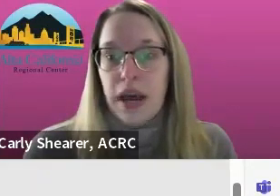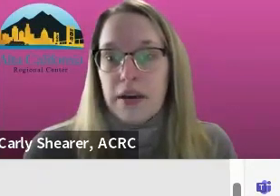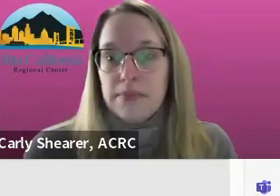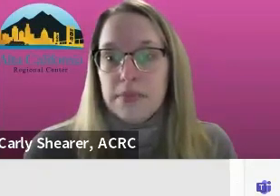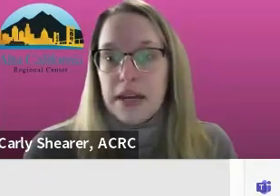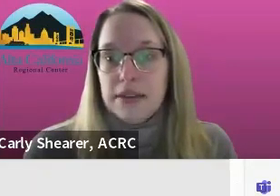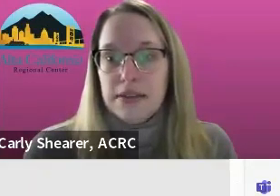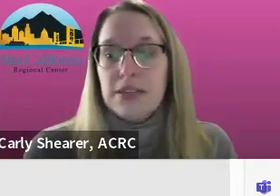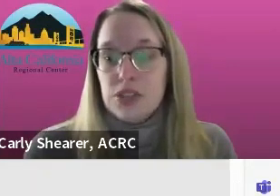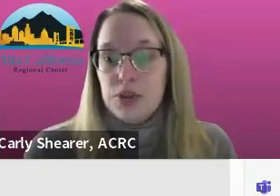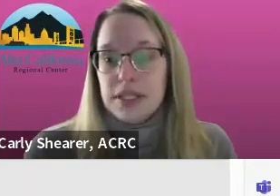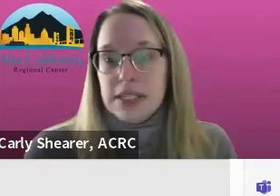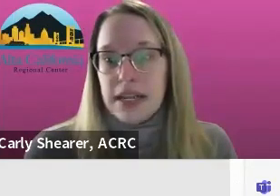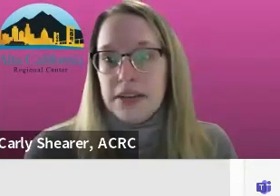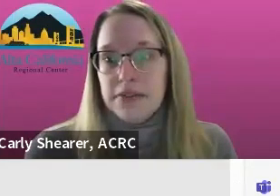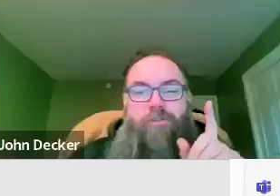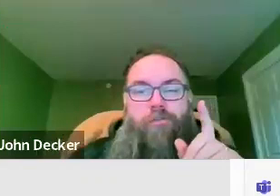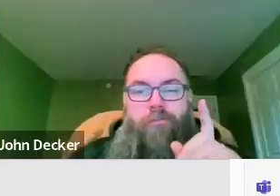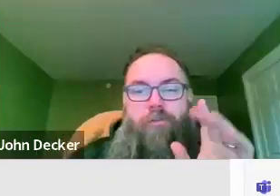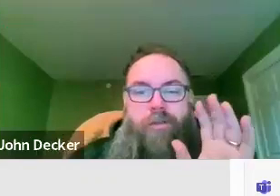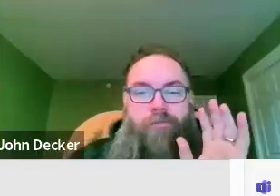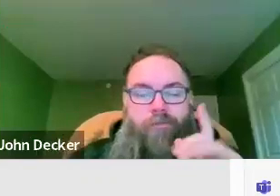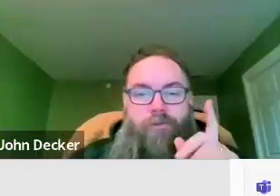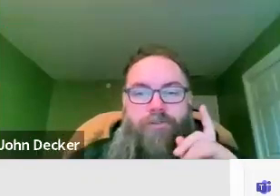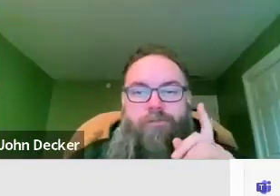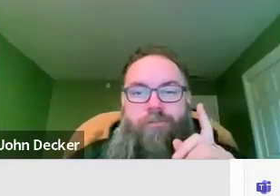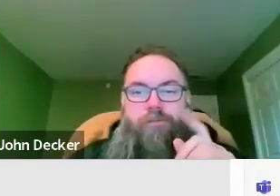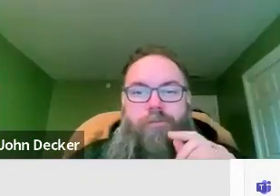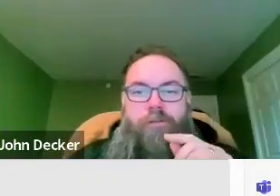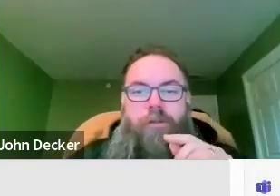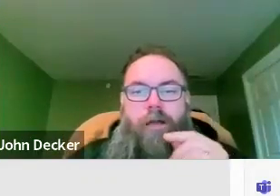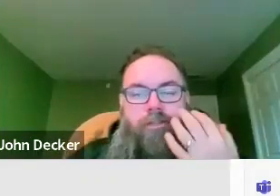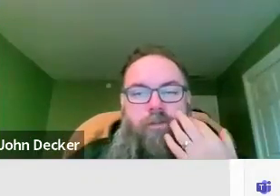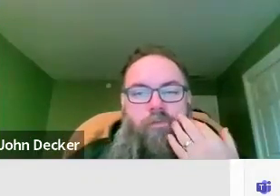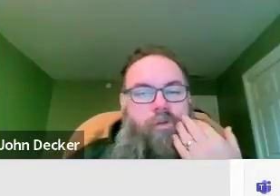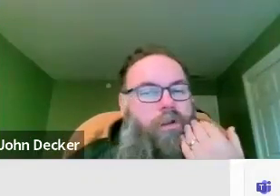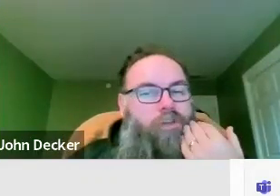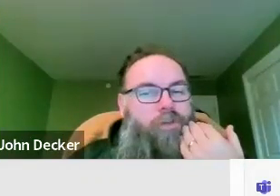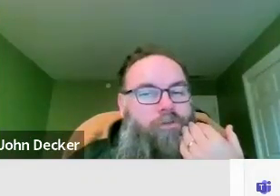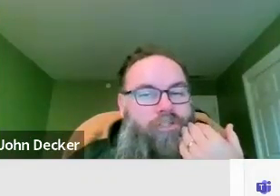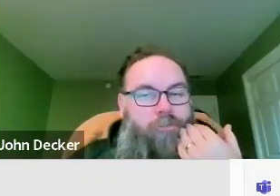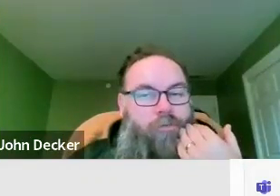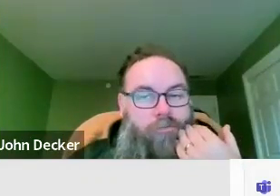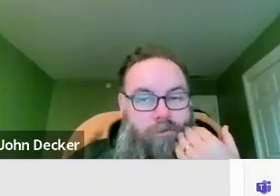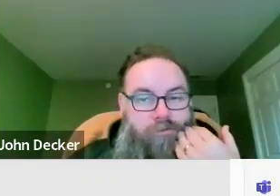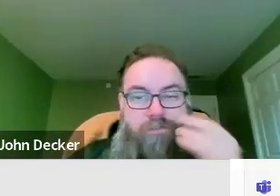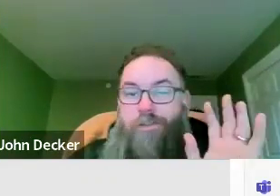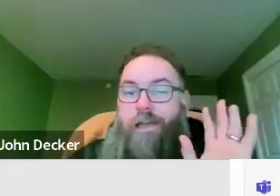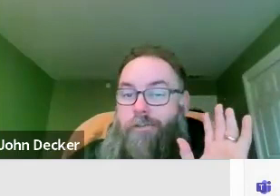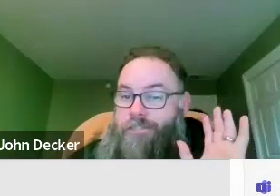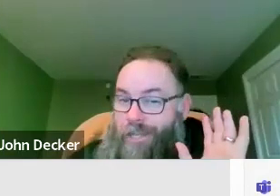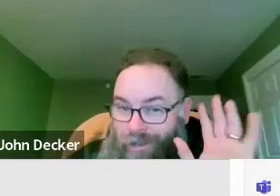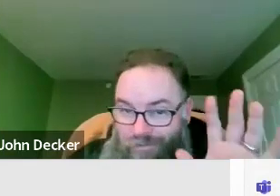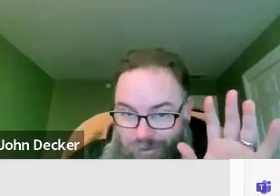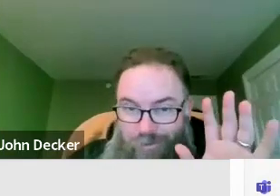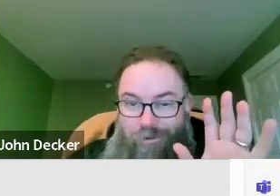So that's who this is So designed. for that first group, real quickly, Yeah. for the first group of people, we don't have a huge number of those. We